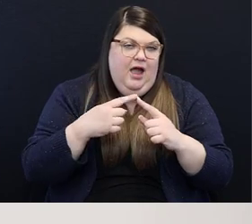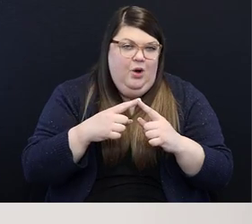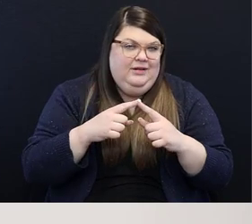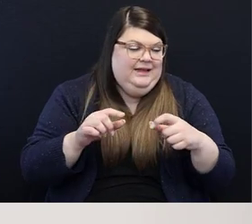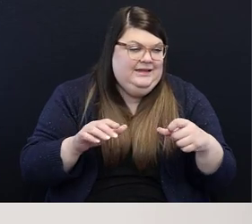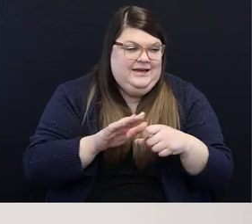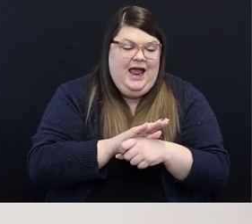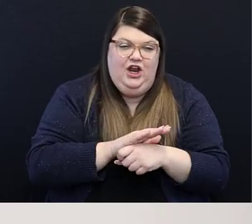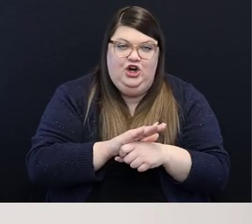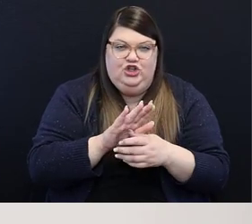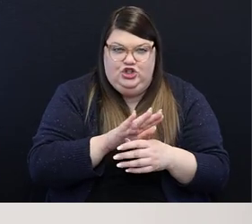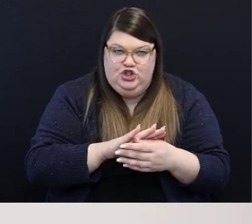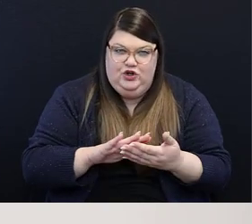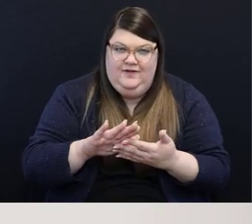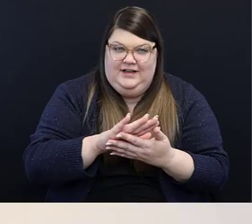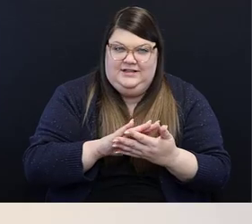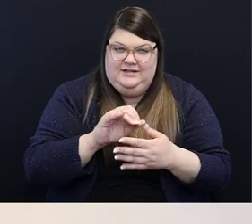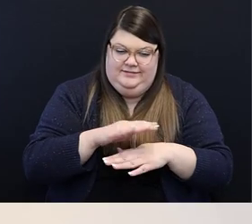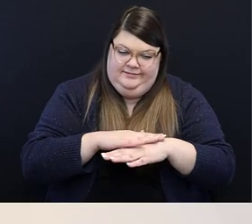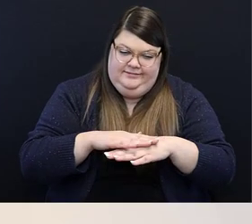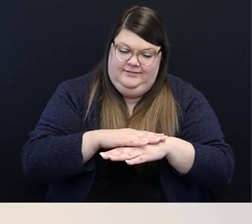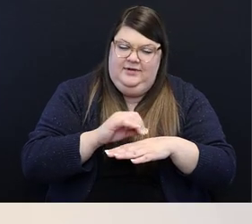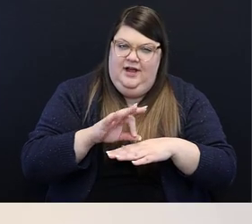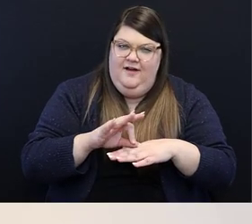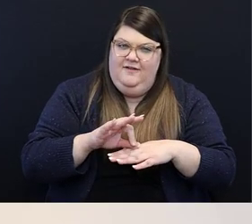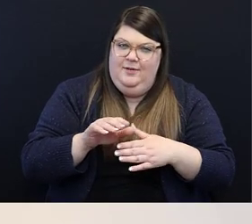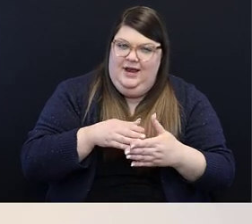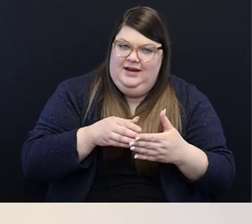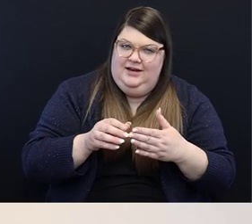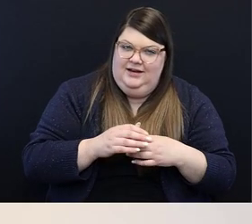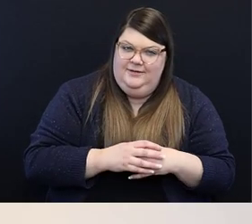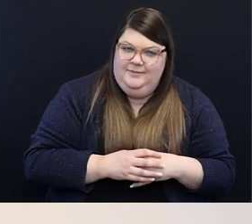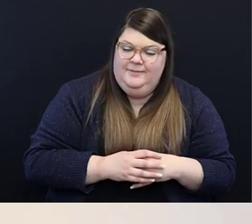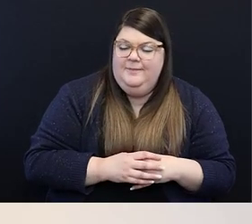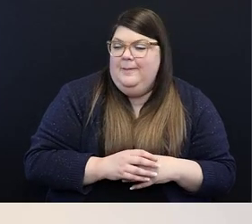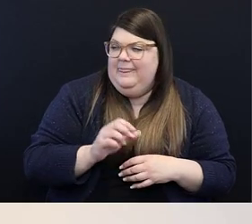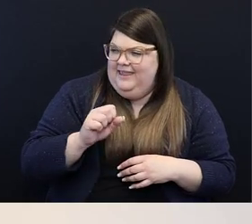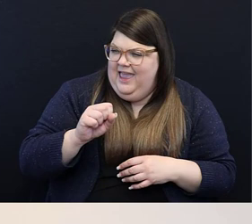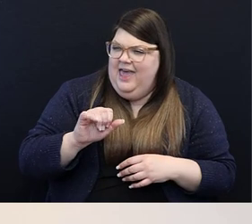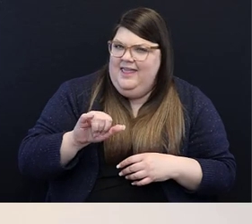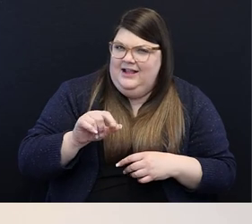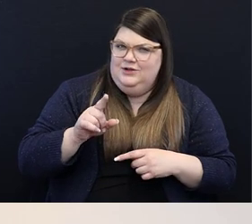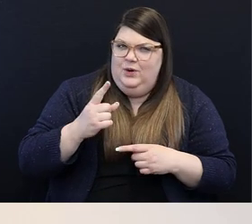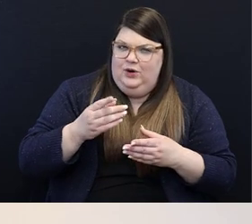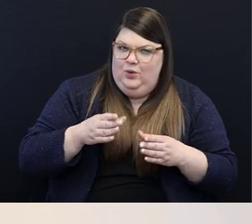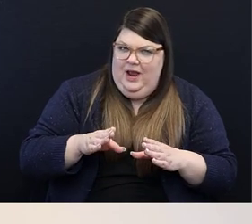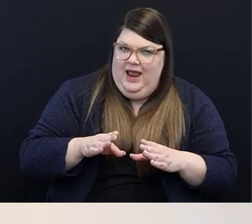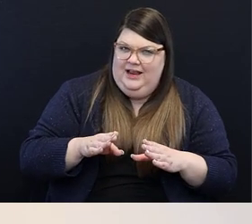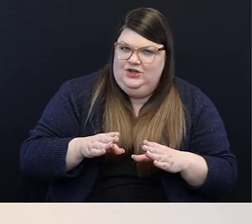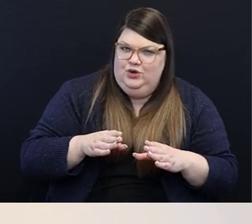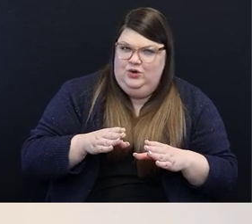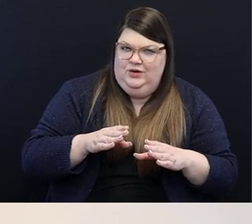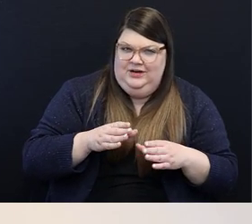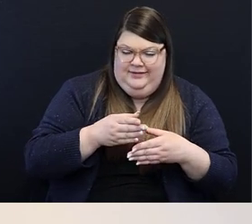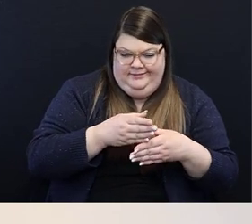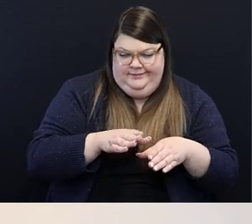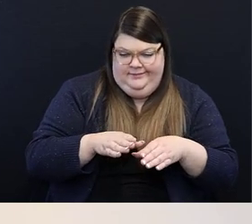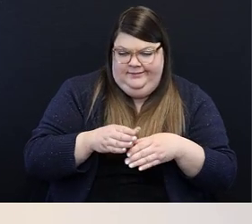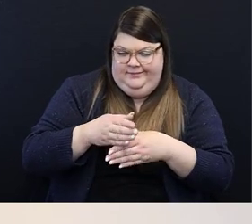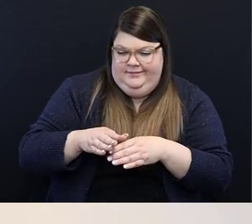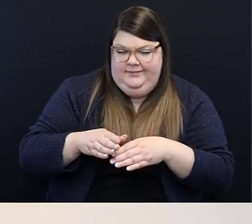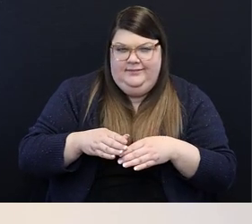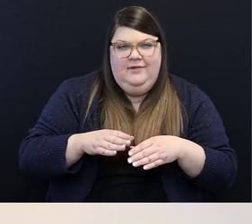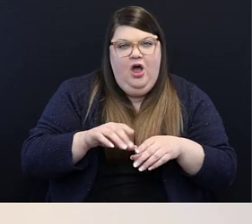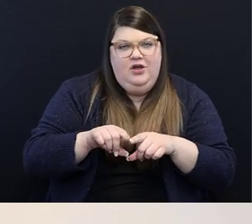entire surface of a painting. Yeah, the grid is a way to fragment the space of the canvas, but it's also a containing structure